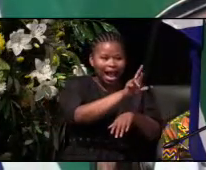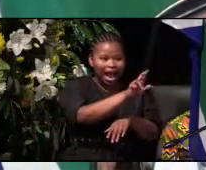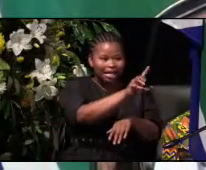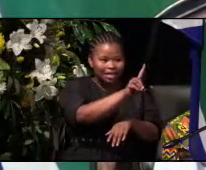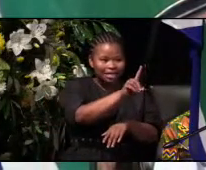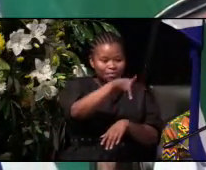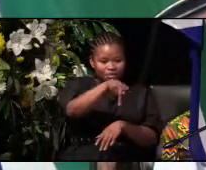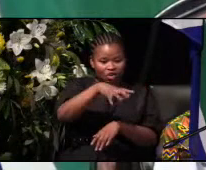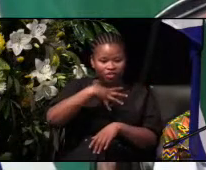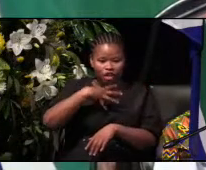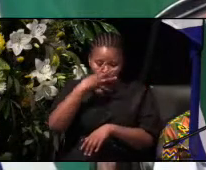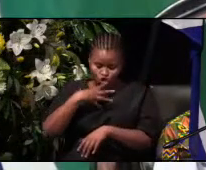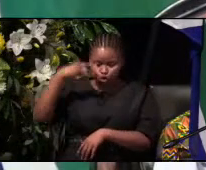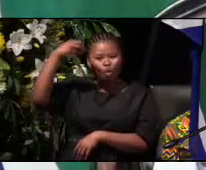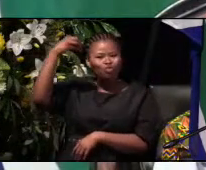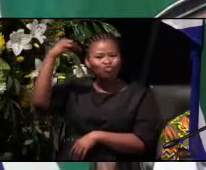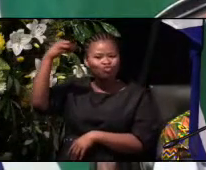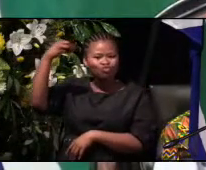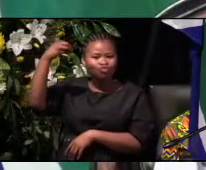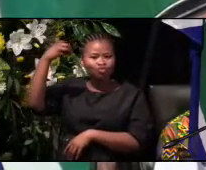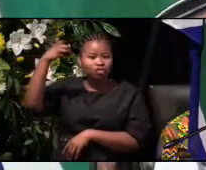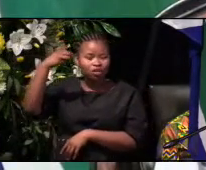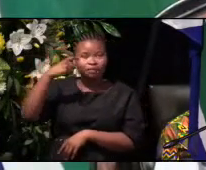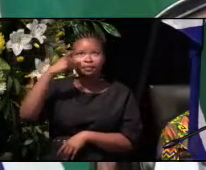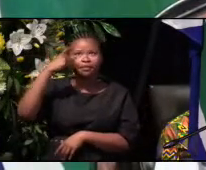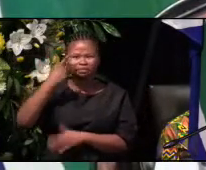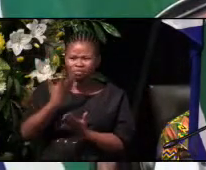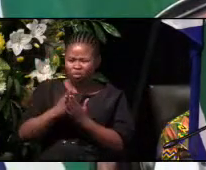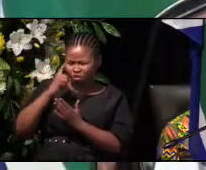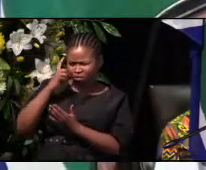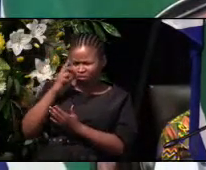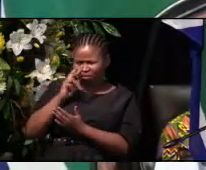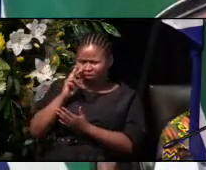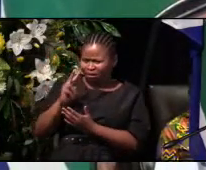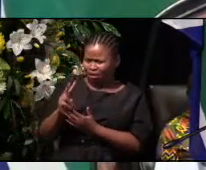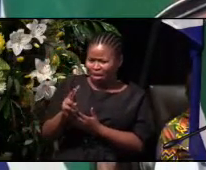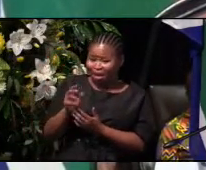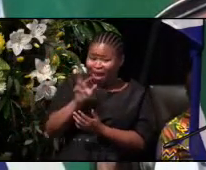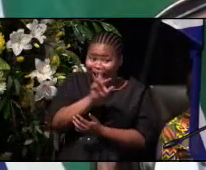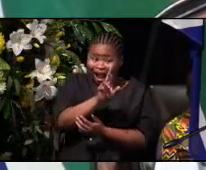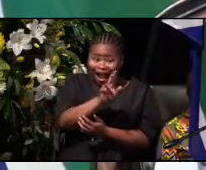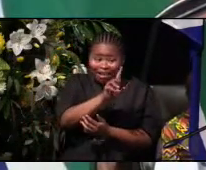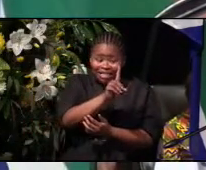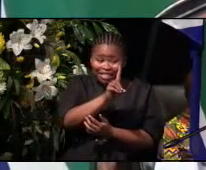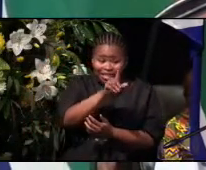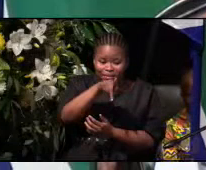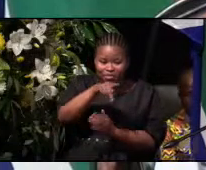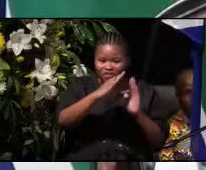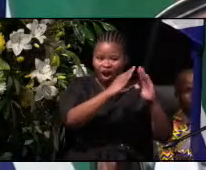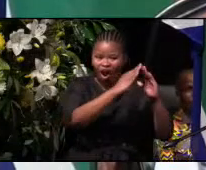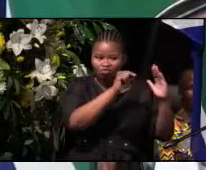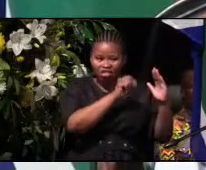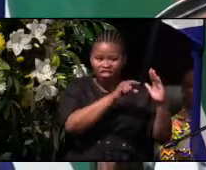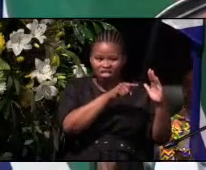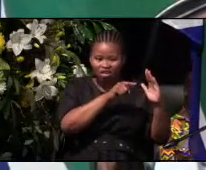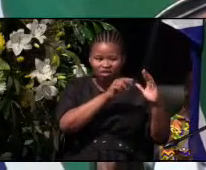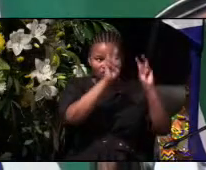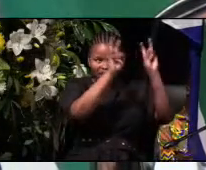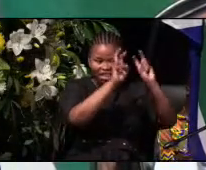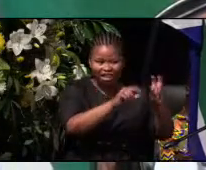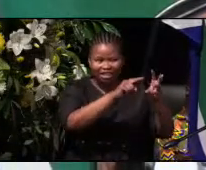of the Soul because he realized that the RDP of housing of